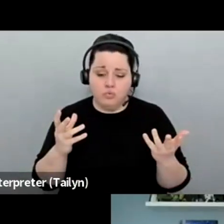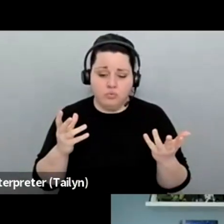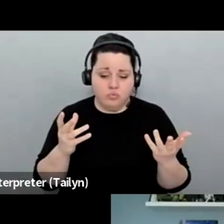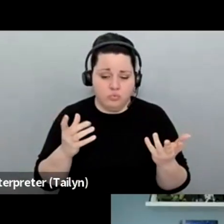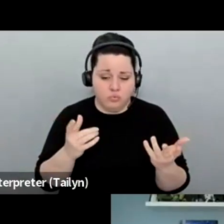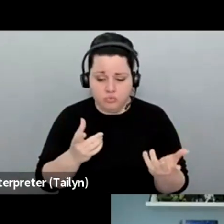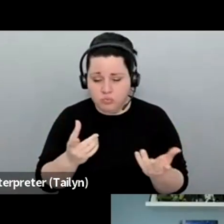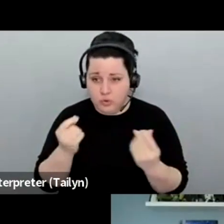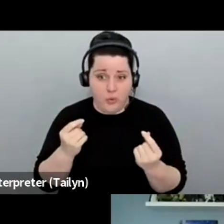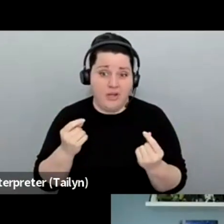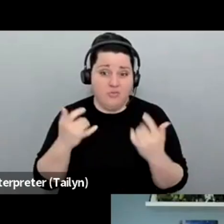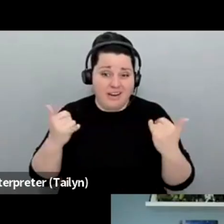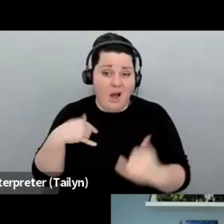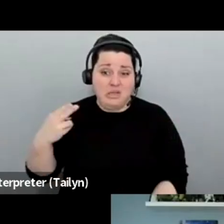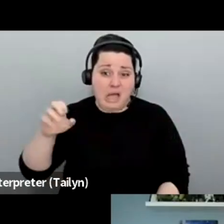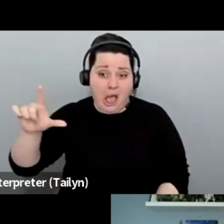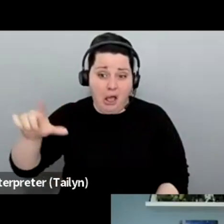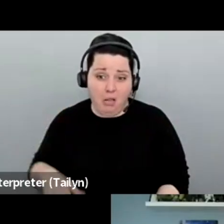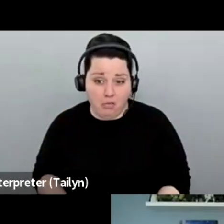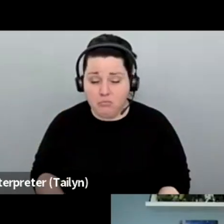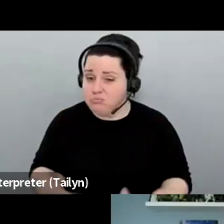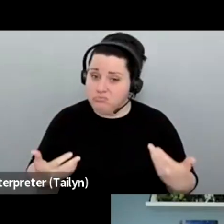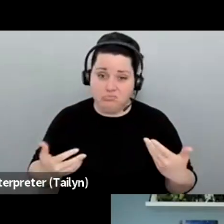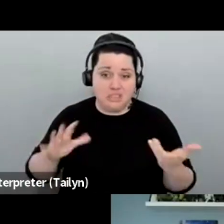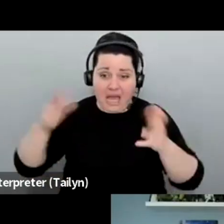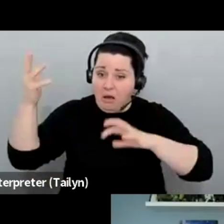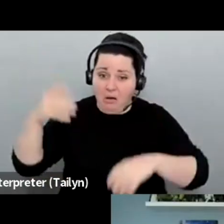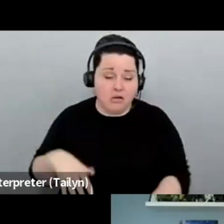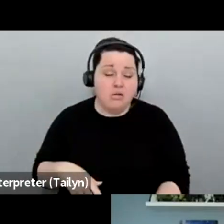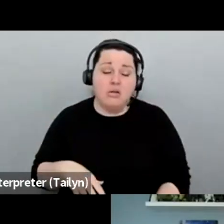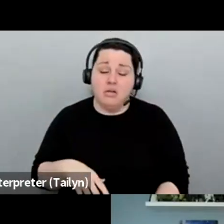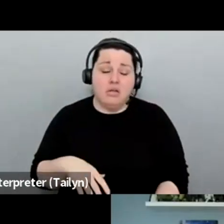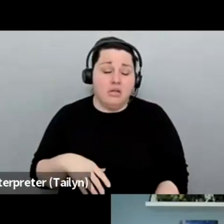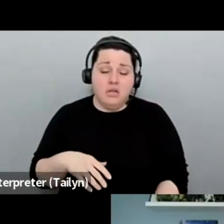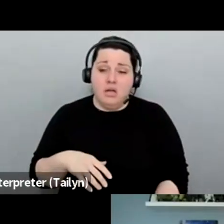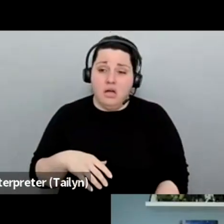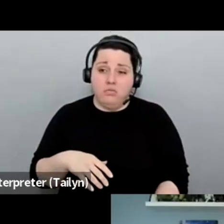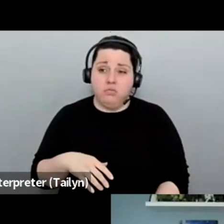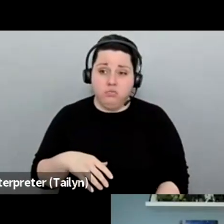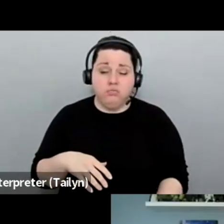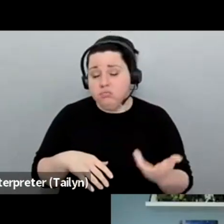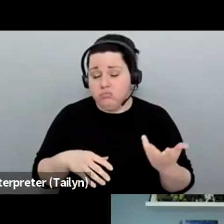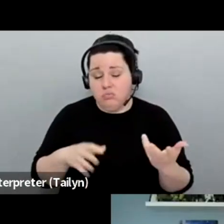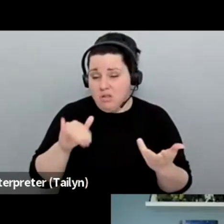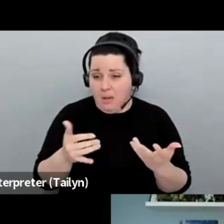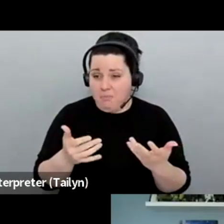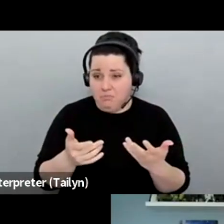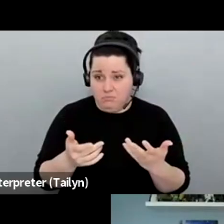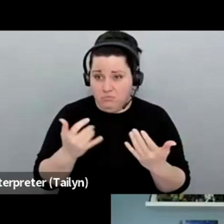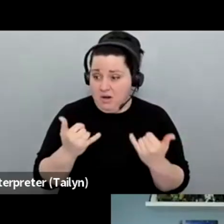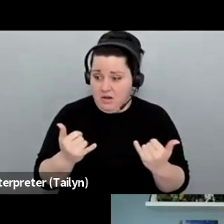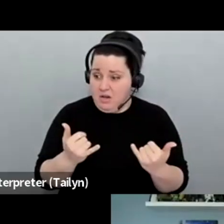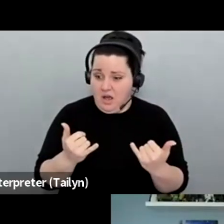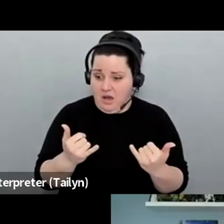we are in hell. We are in chaos, and we are in a moment of